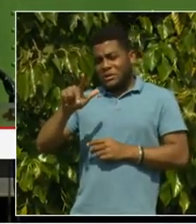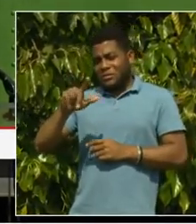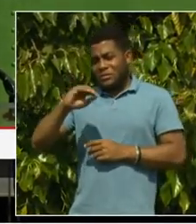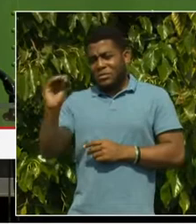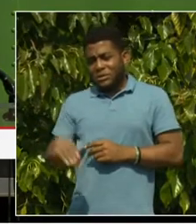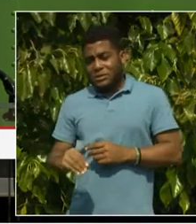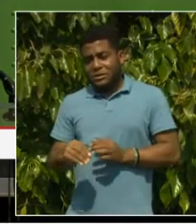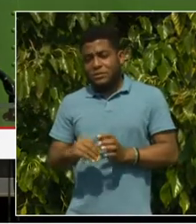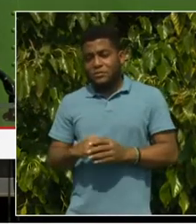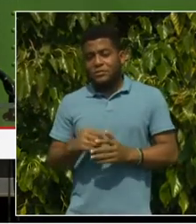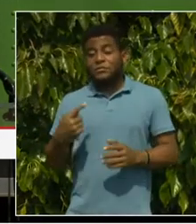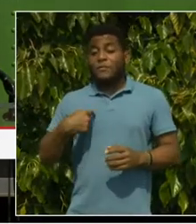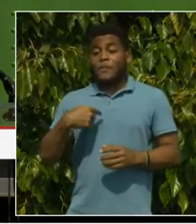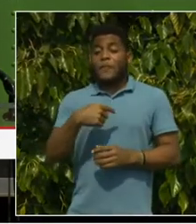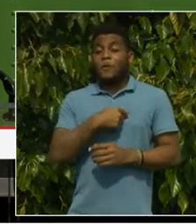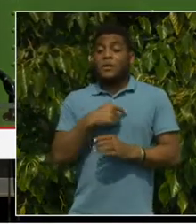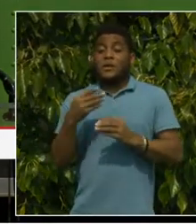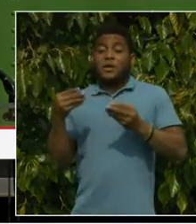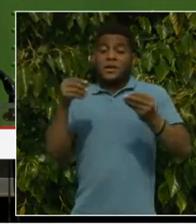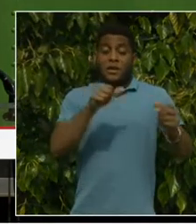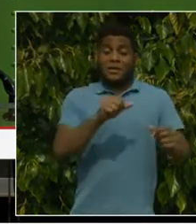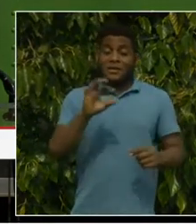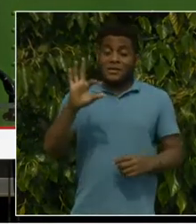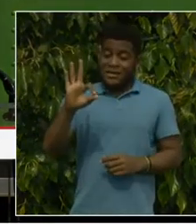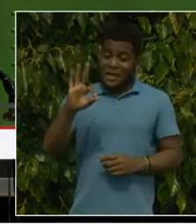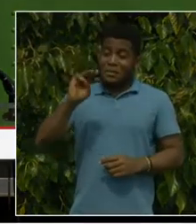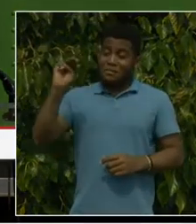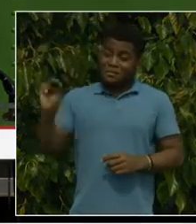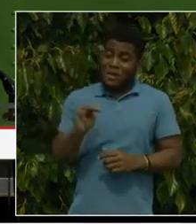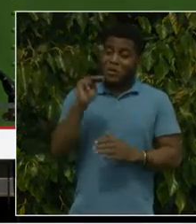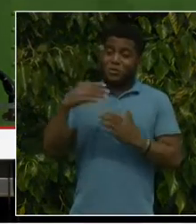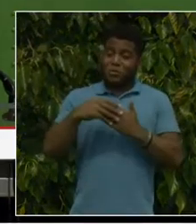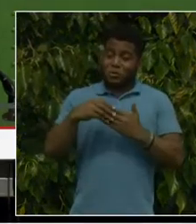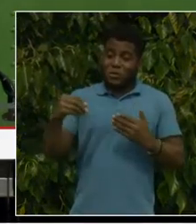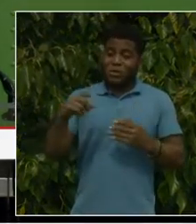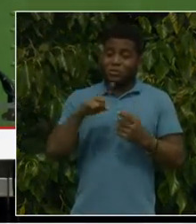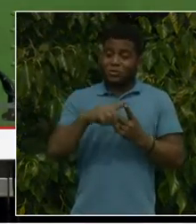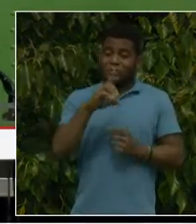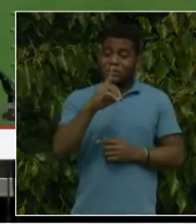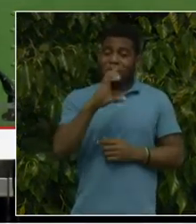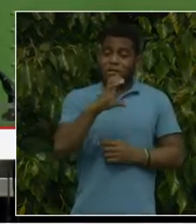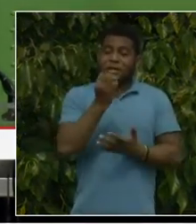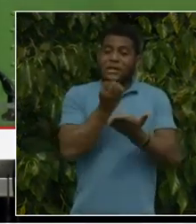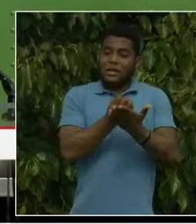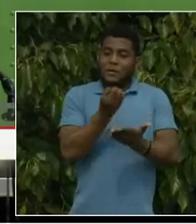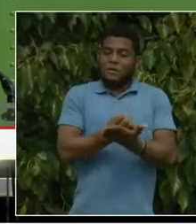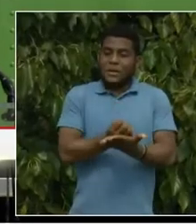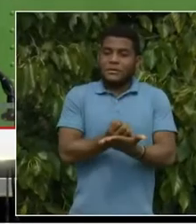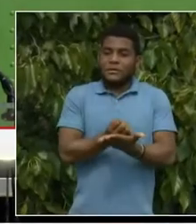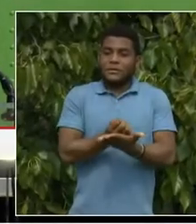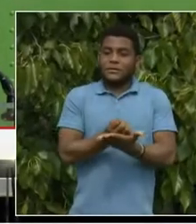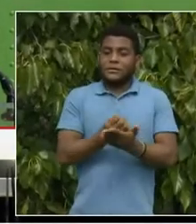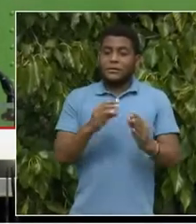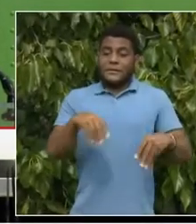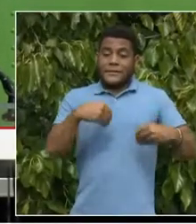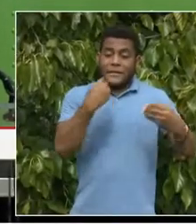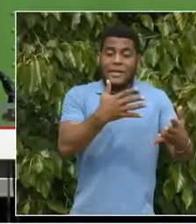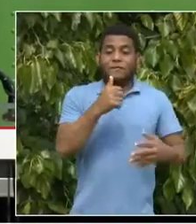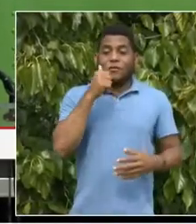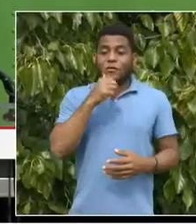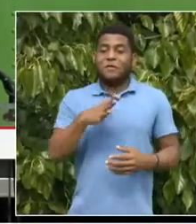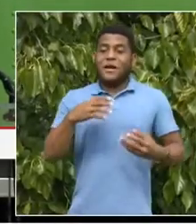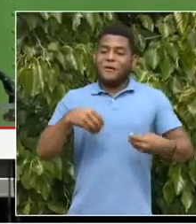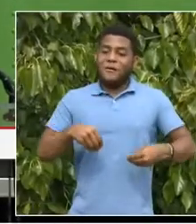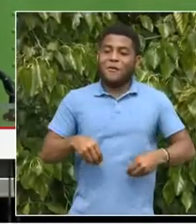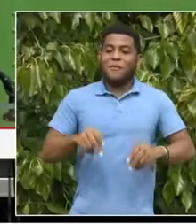million into the district's economy by providing women the opportunity to provide for themselves during their pregnancy and for their children